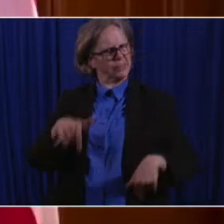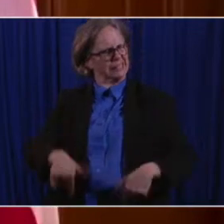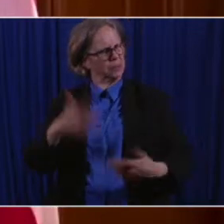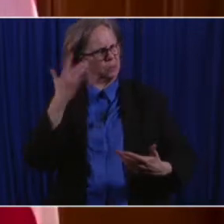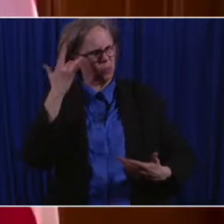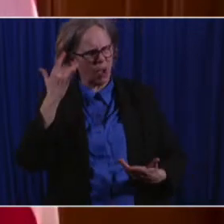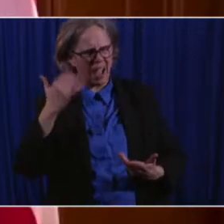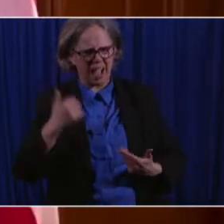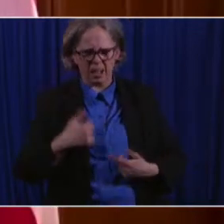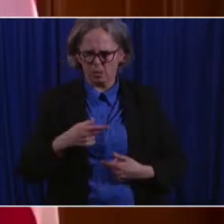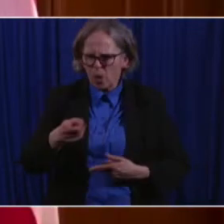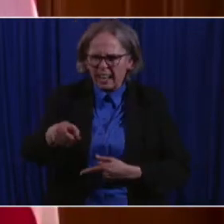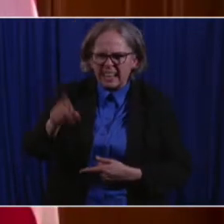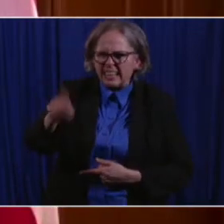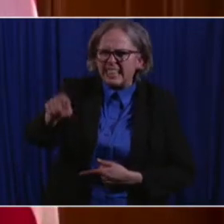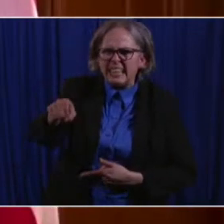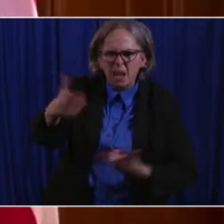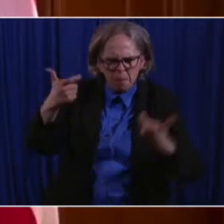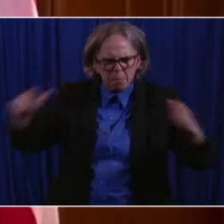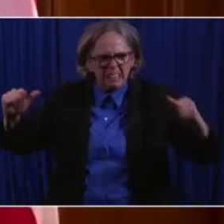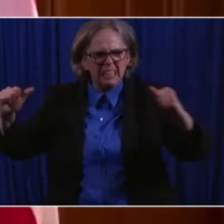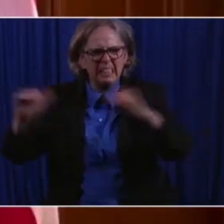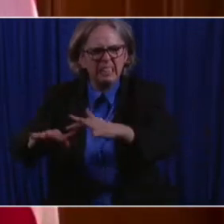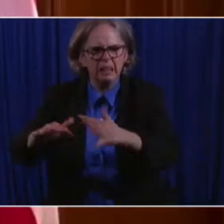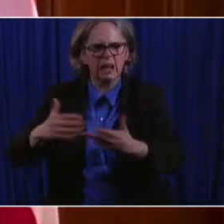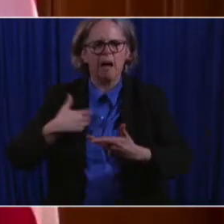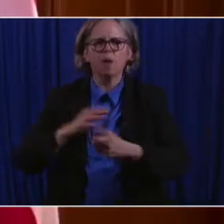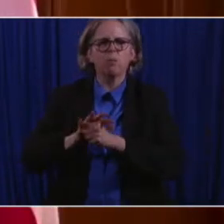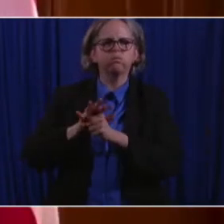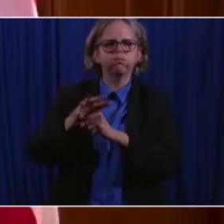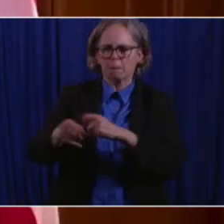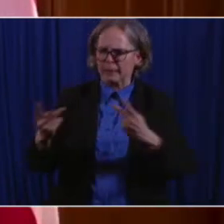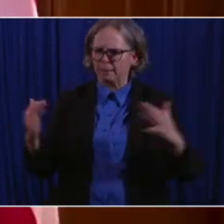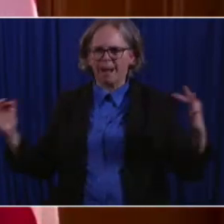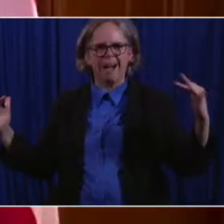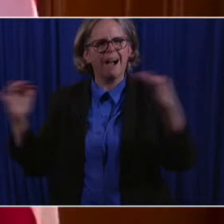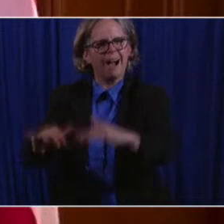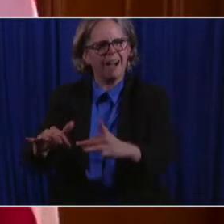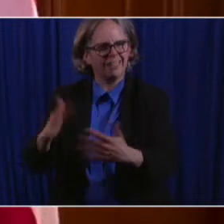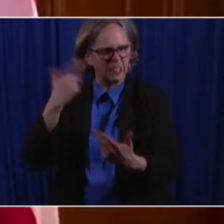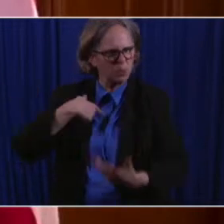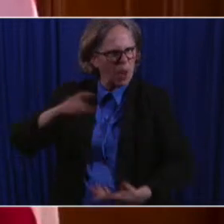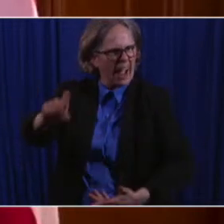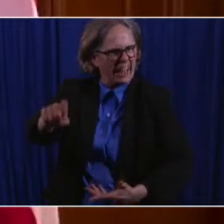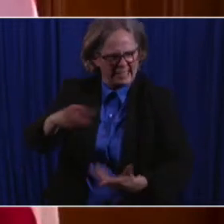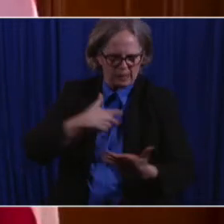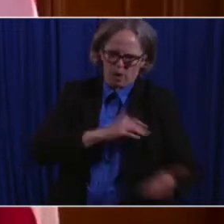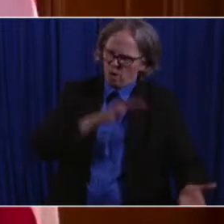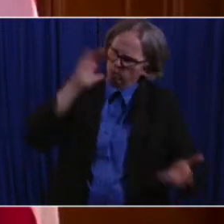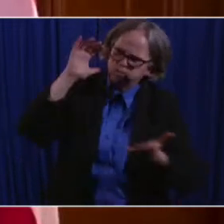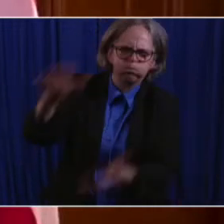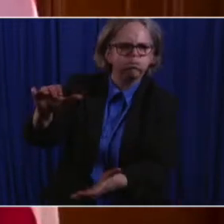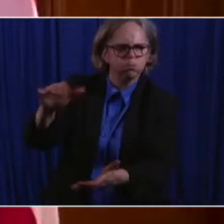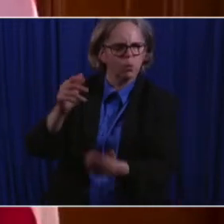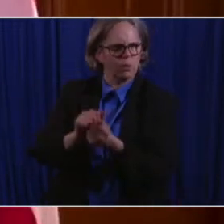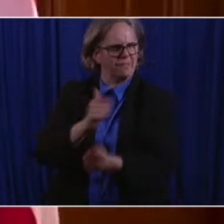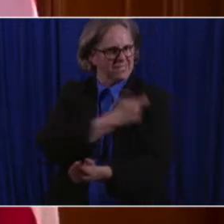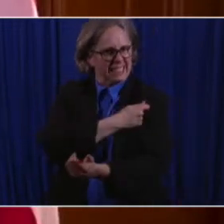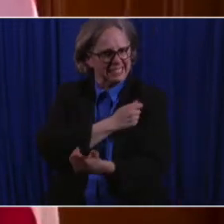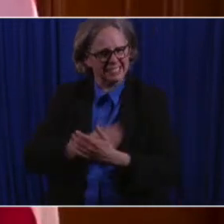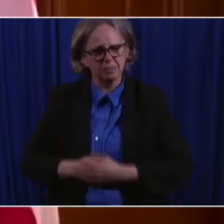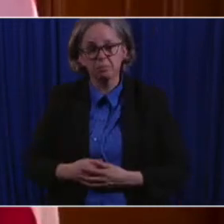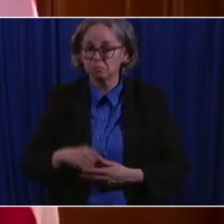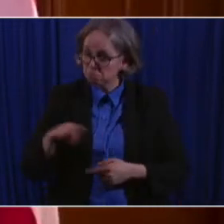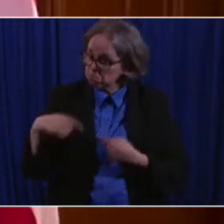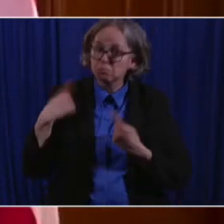to be sites where people from the region will be able to draw. So we watch this every day. I